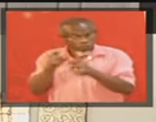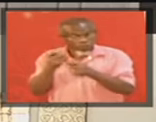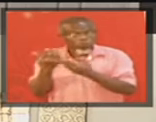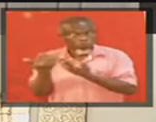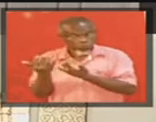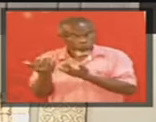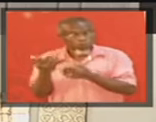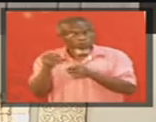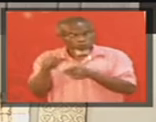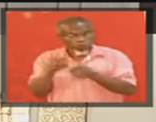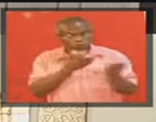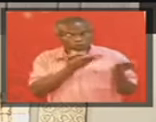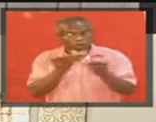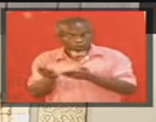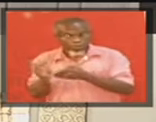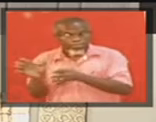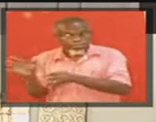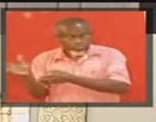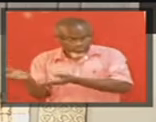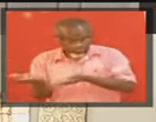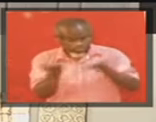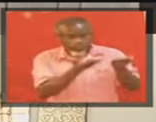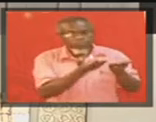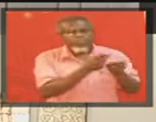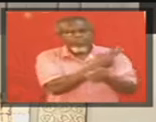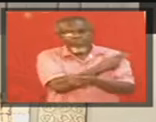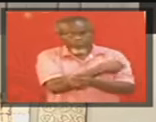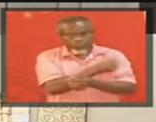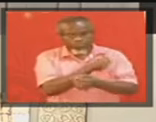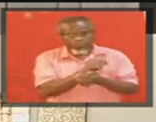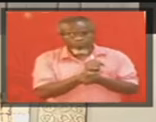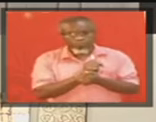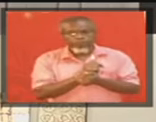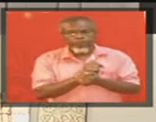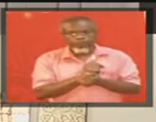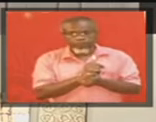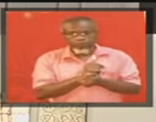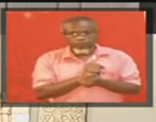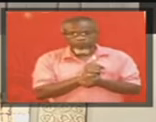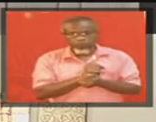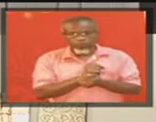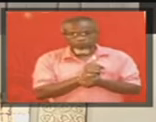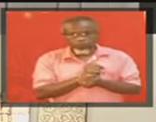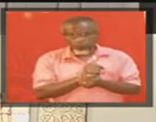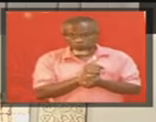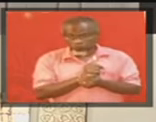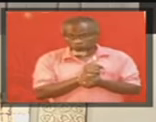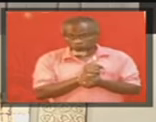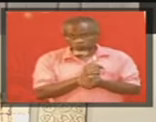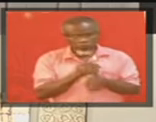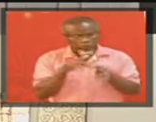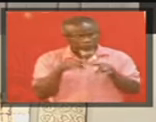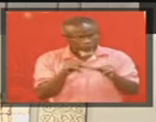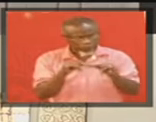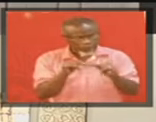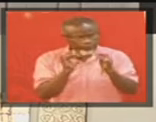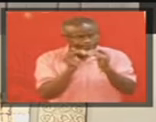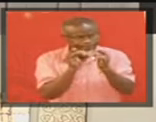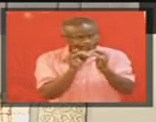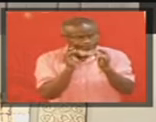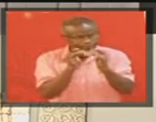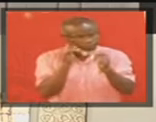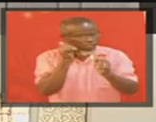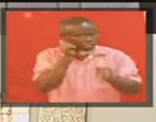Once clients are asymptomatic for the entire period, we will follow them up every day, and once they remain that